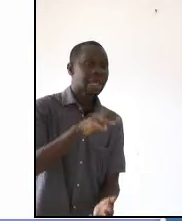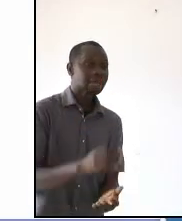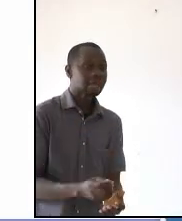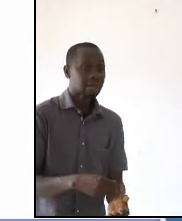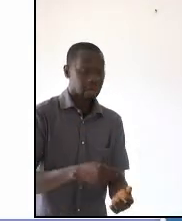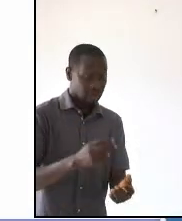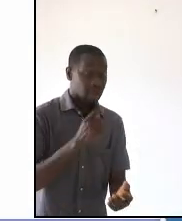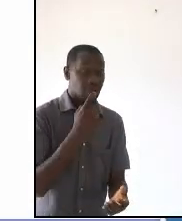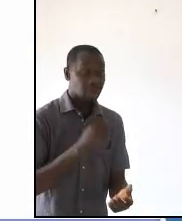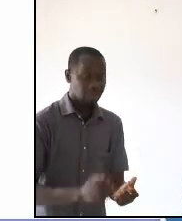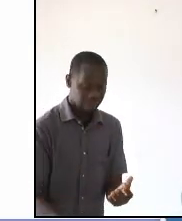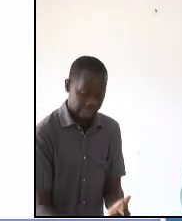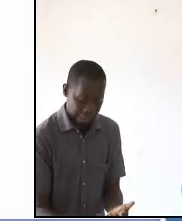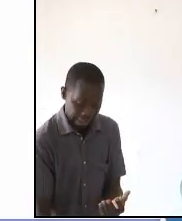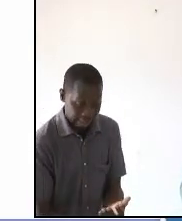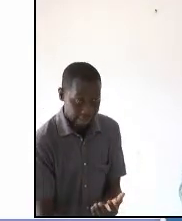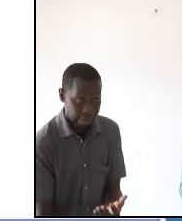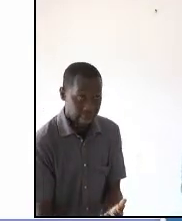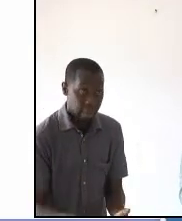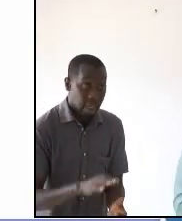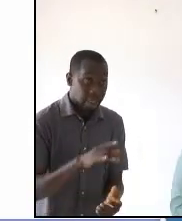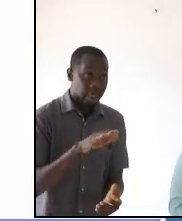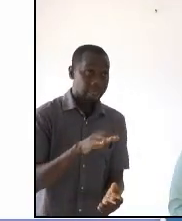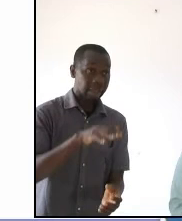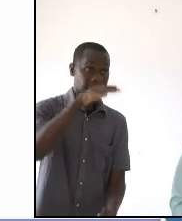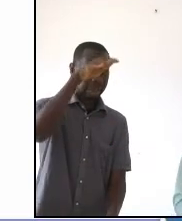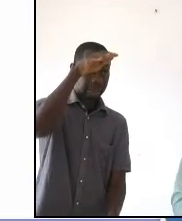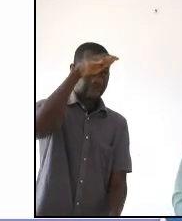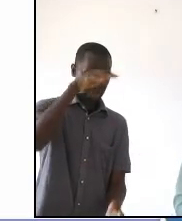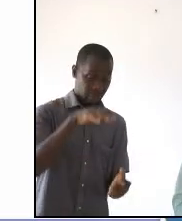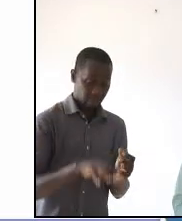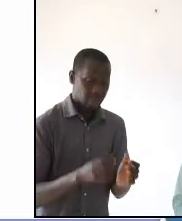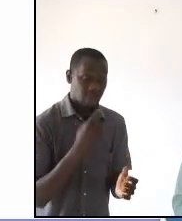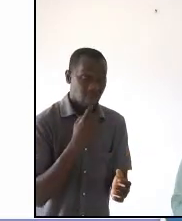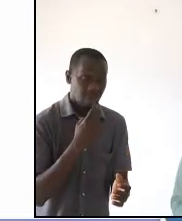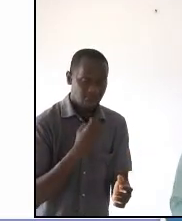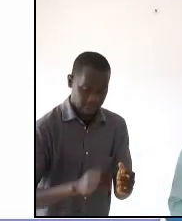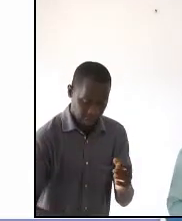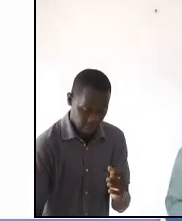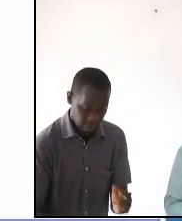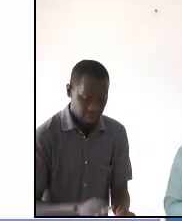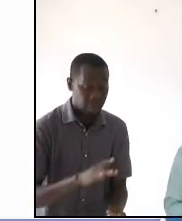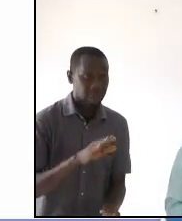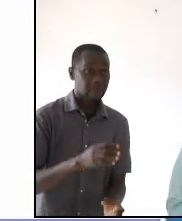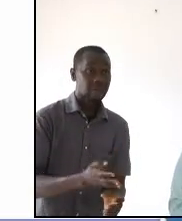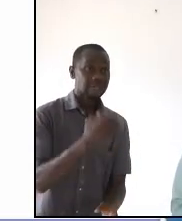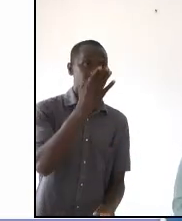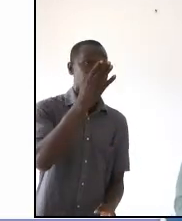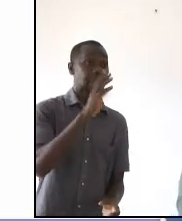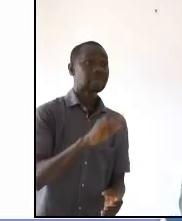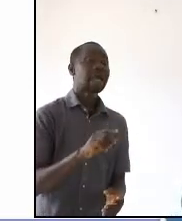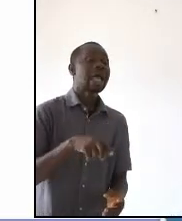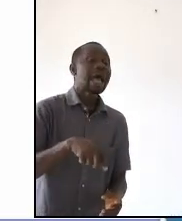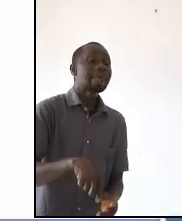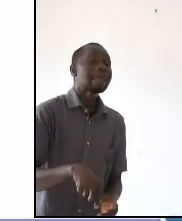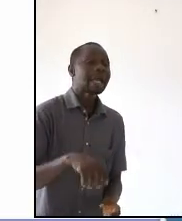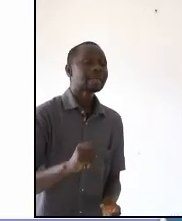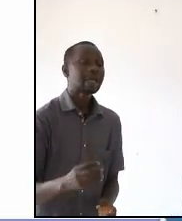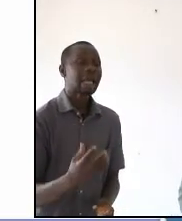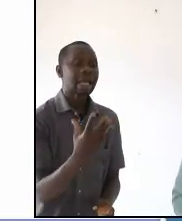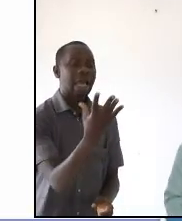blood cells, at the bottom, and the liquid part remains at the top. The liquid part is what we refer to as the plasma. It forms